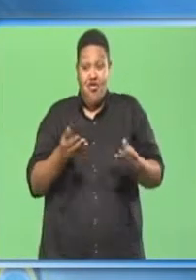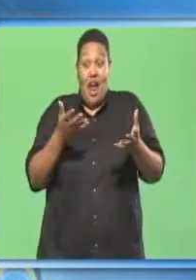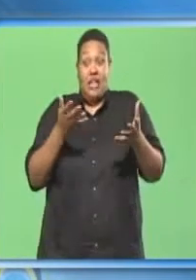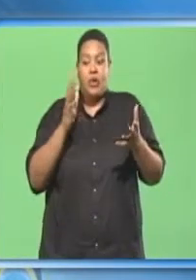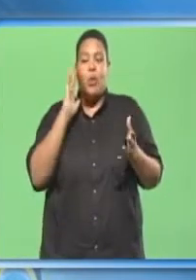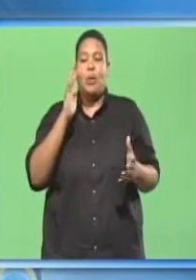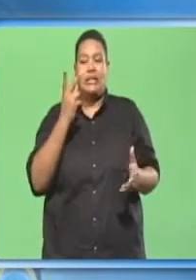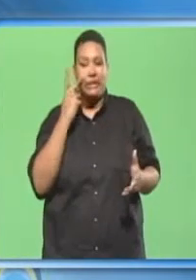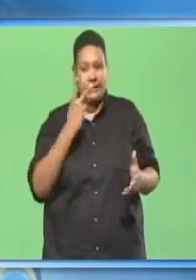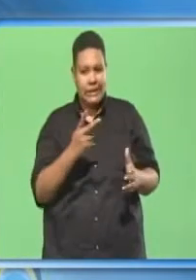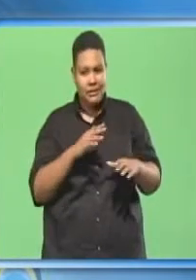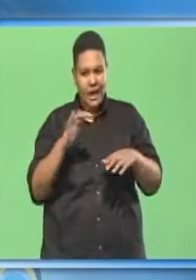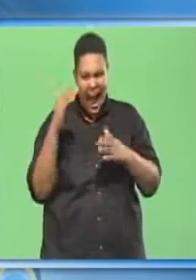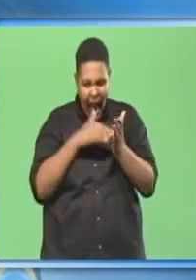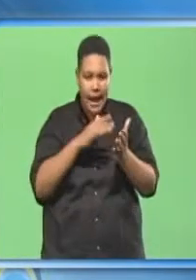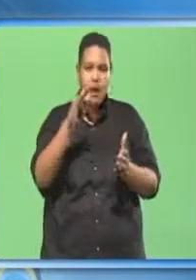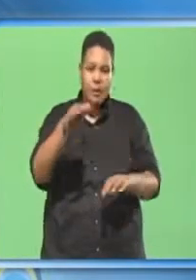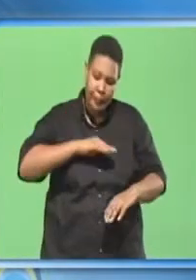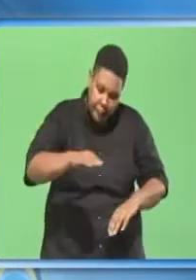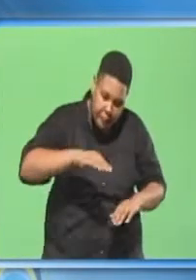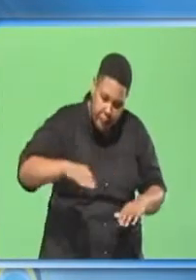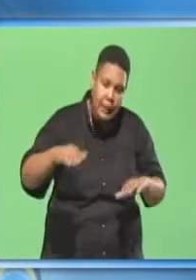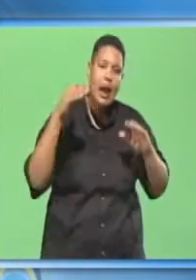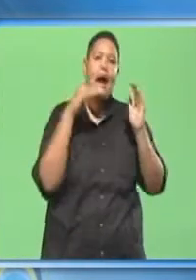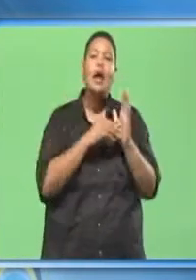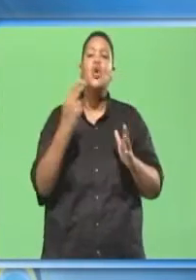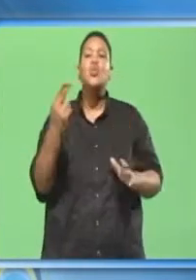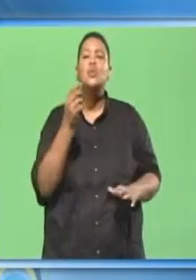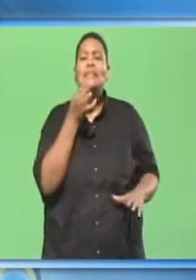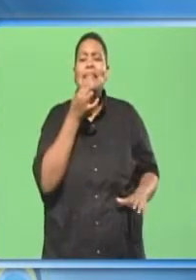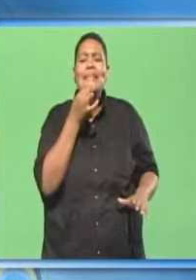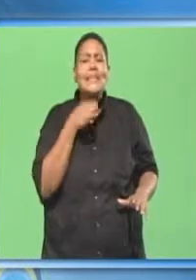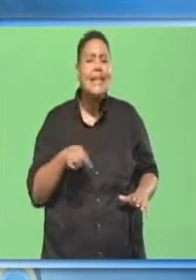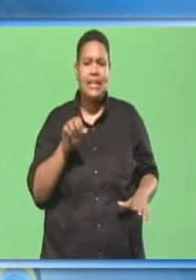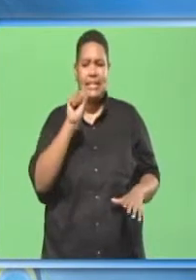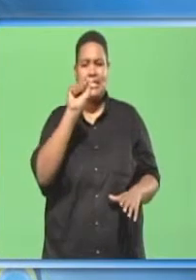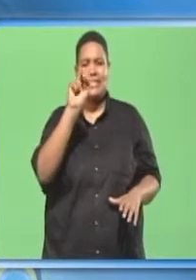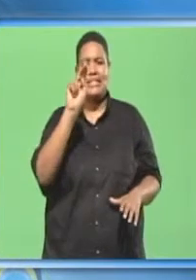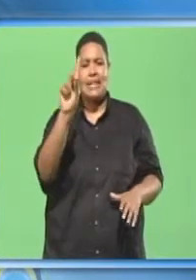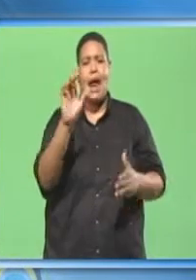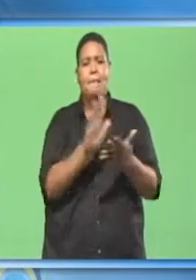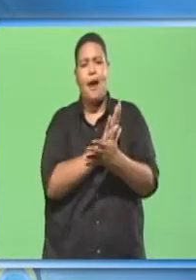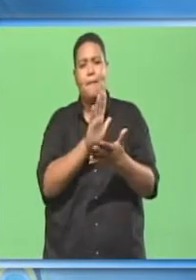is then sanded down again using very fine sandpaper.